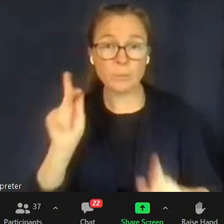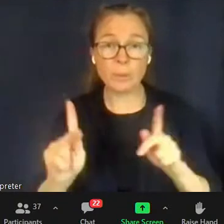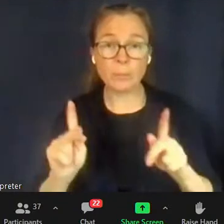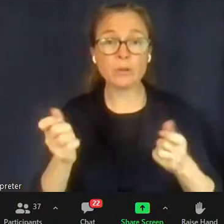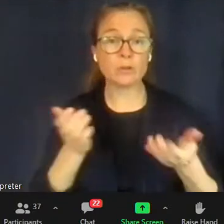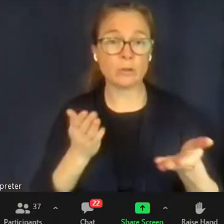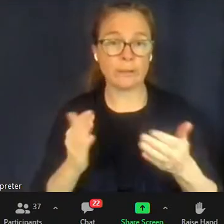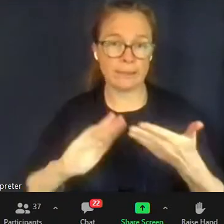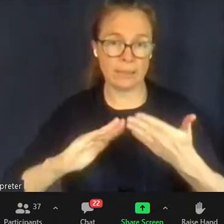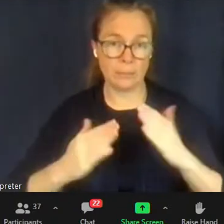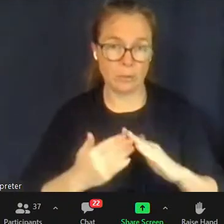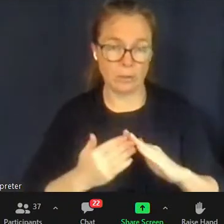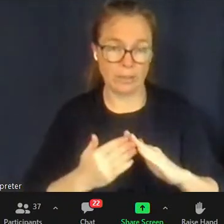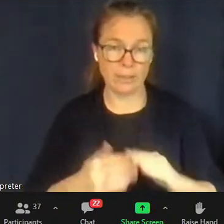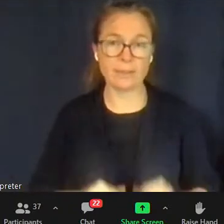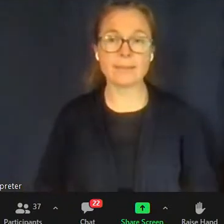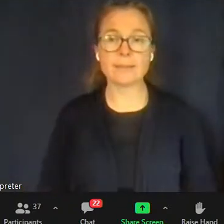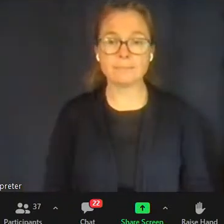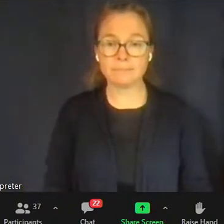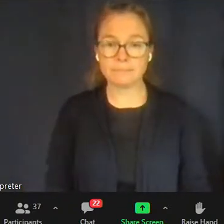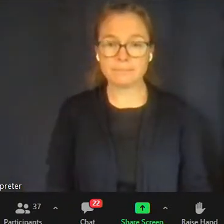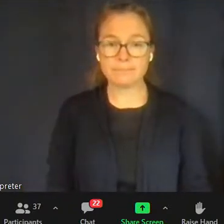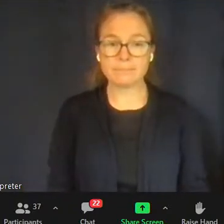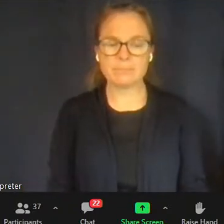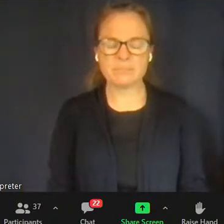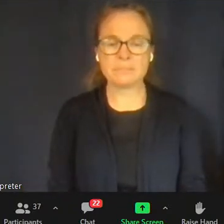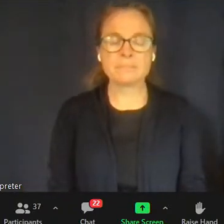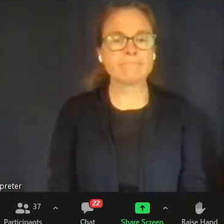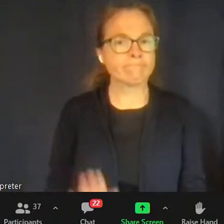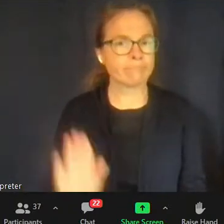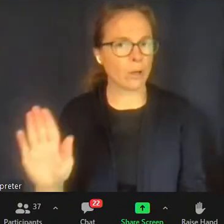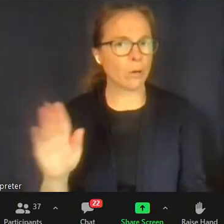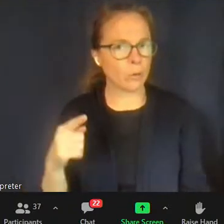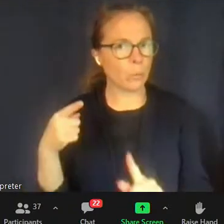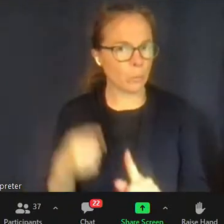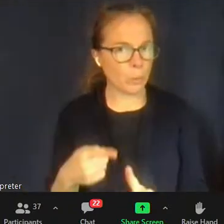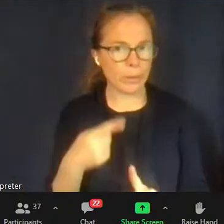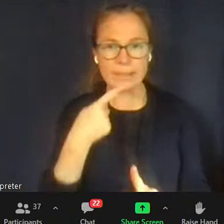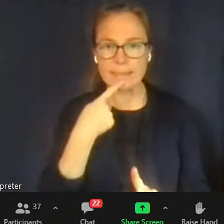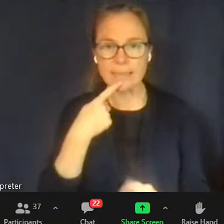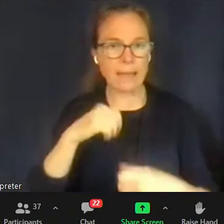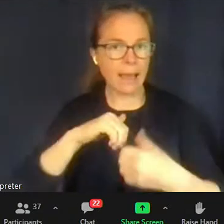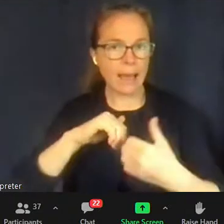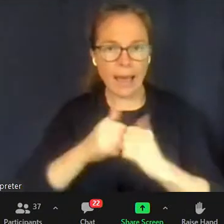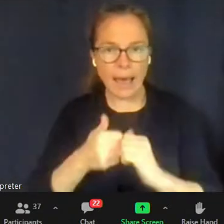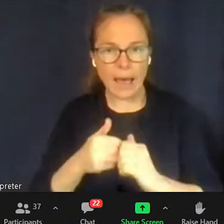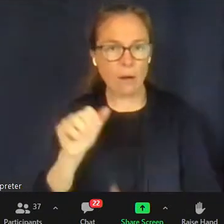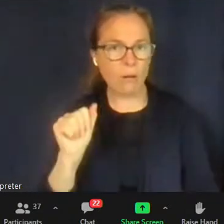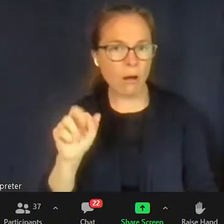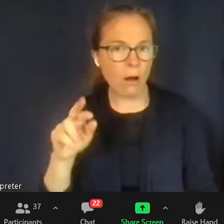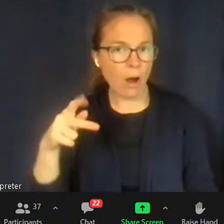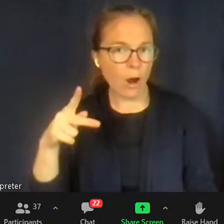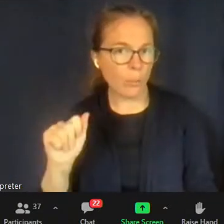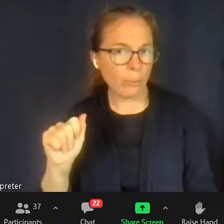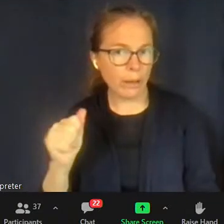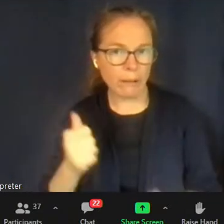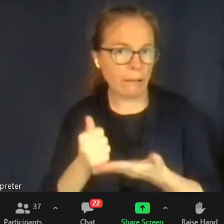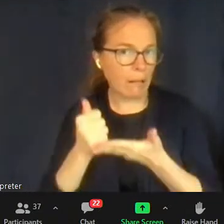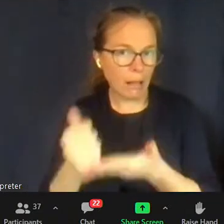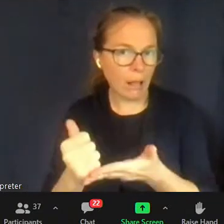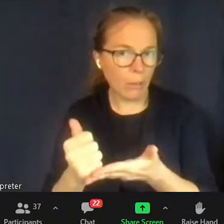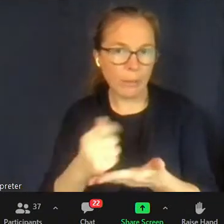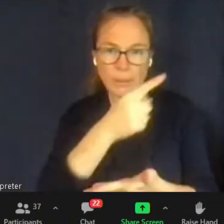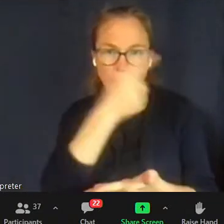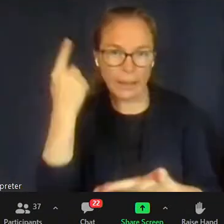More to your point of how are we ensuring through our ARPA program that we are